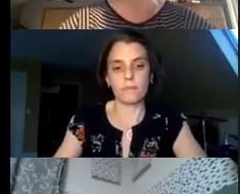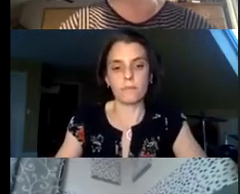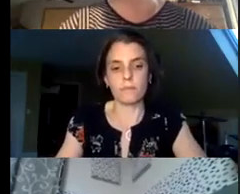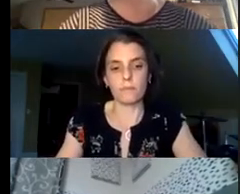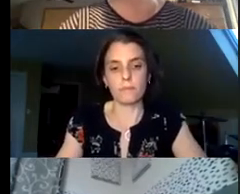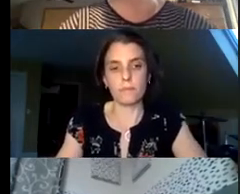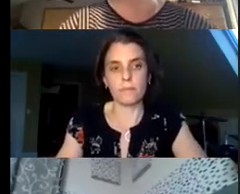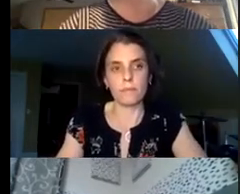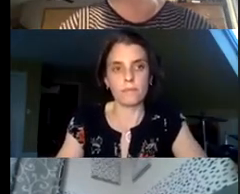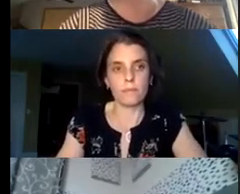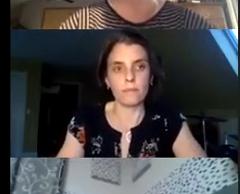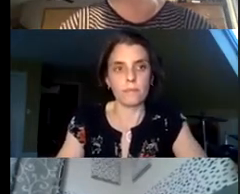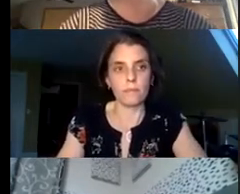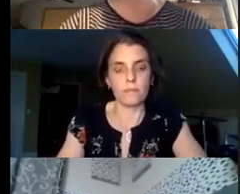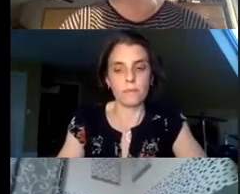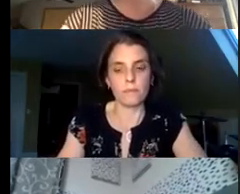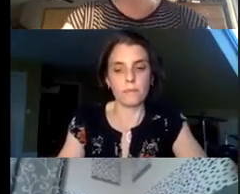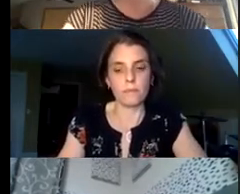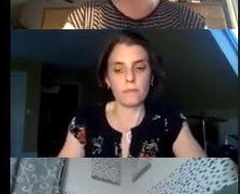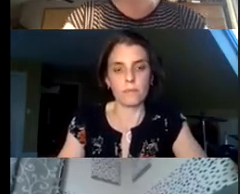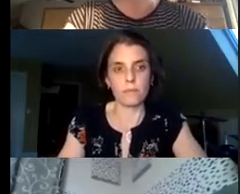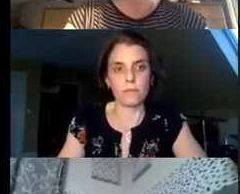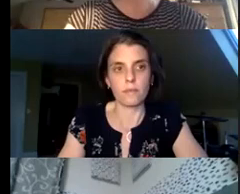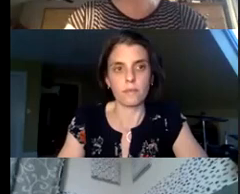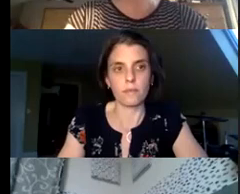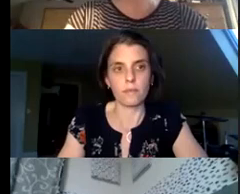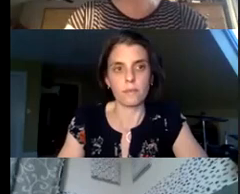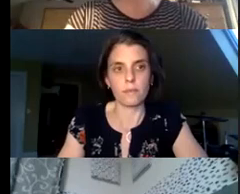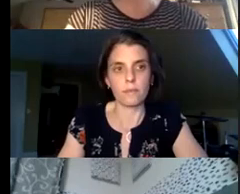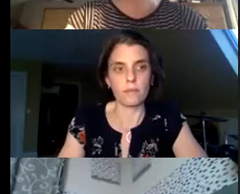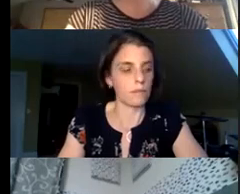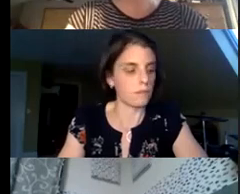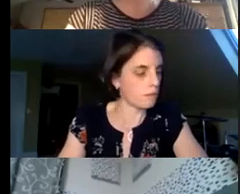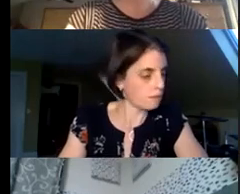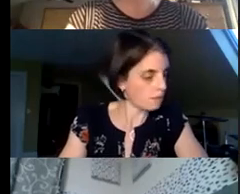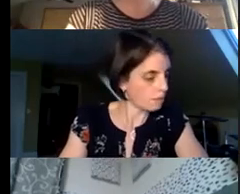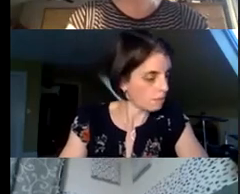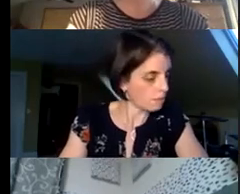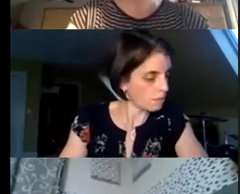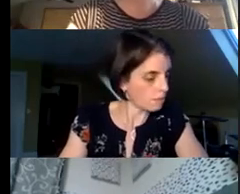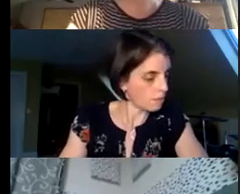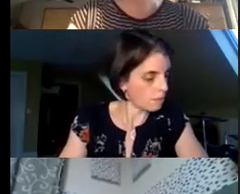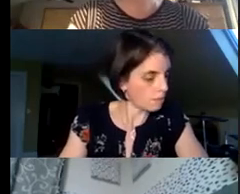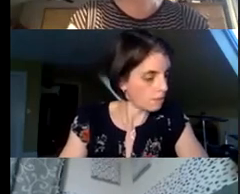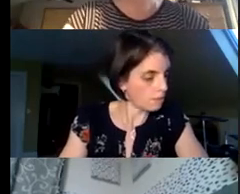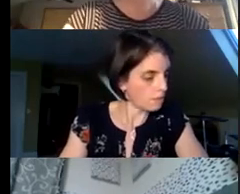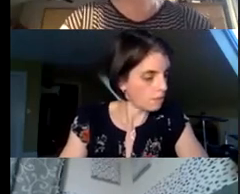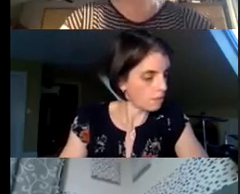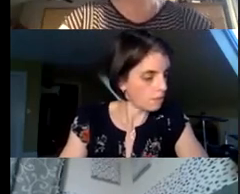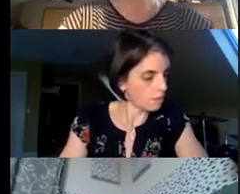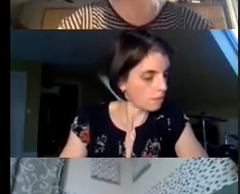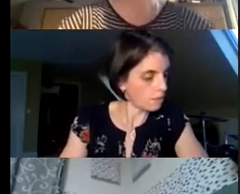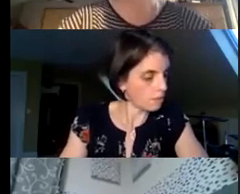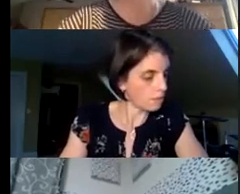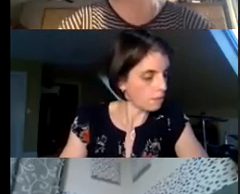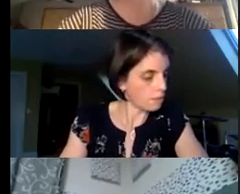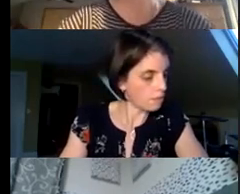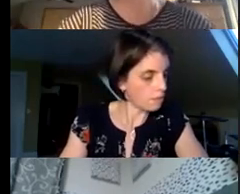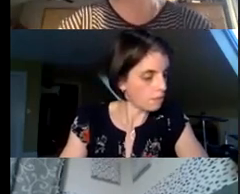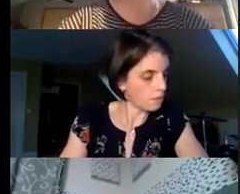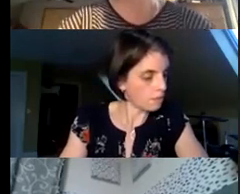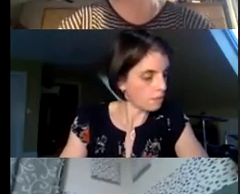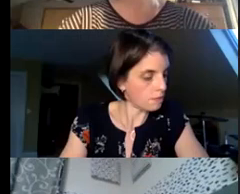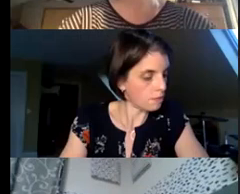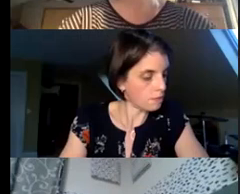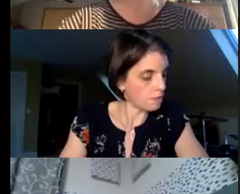beautifully. And I don't have the afternoon data, but by noon today, we already had almost 6,000 12